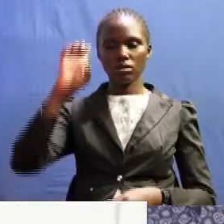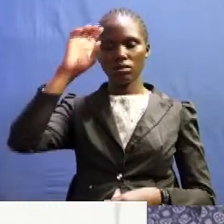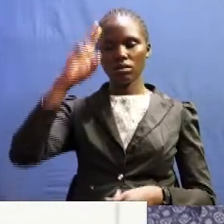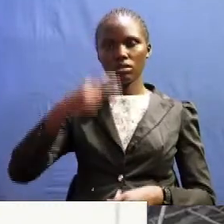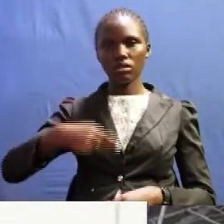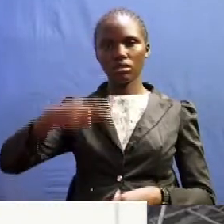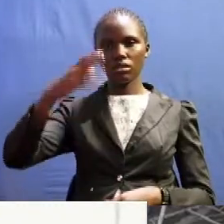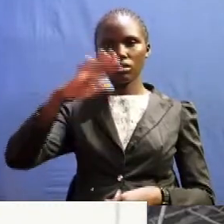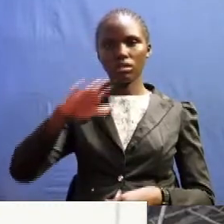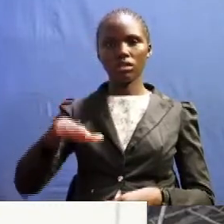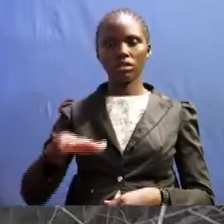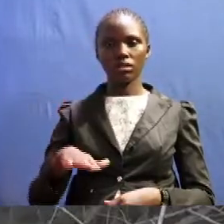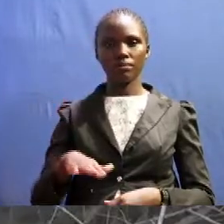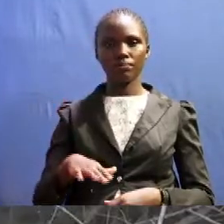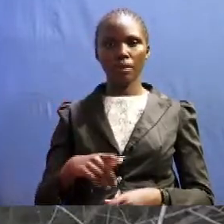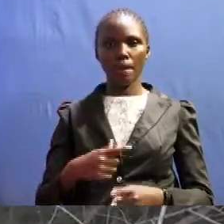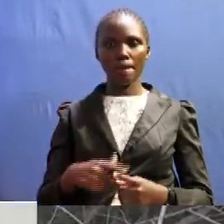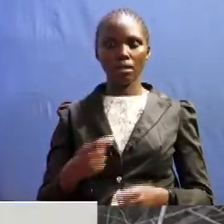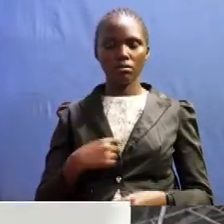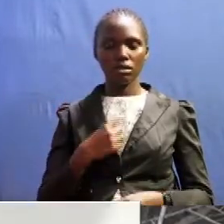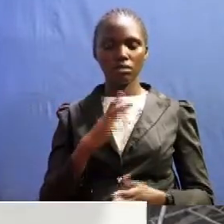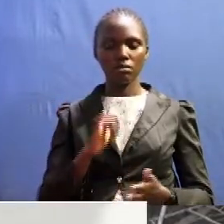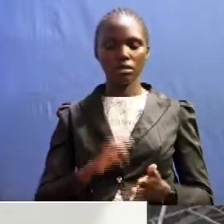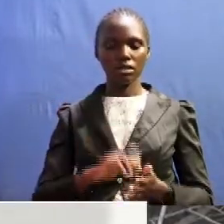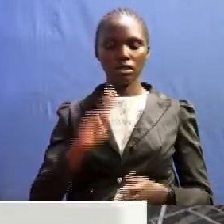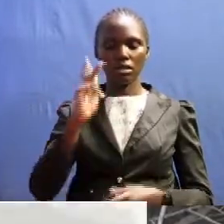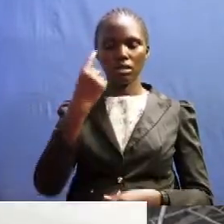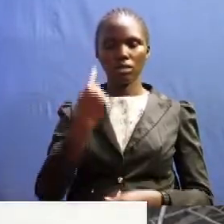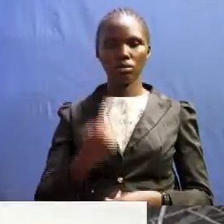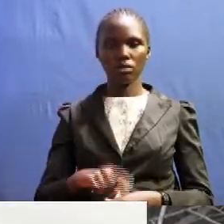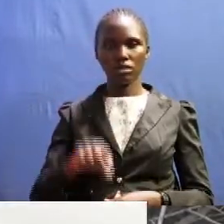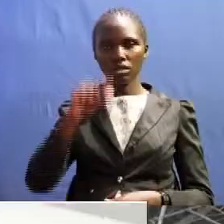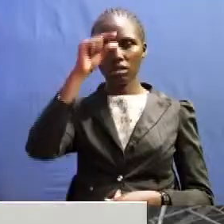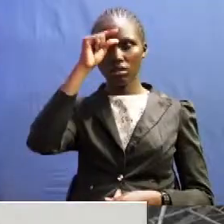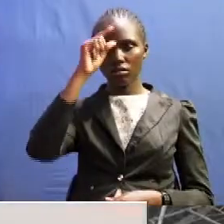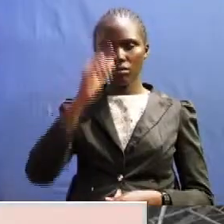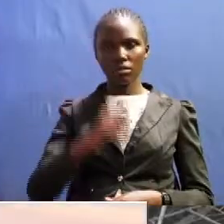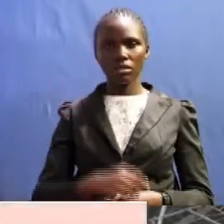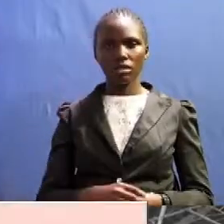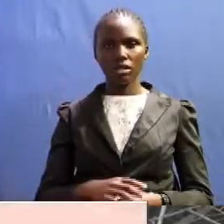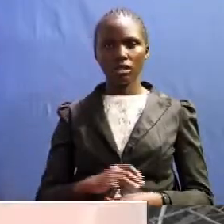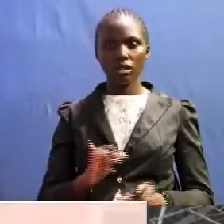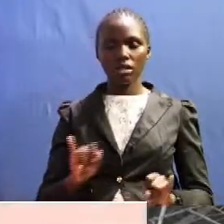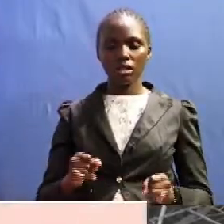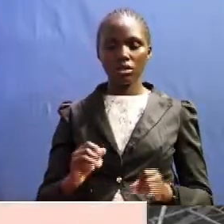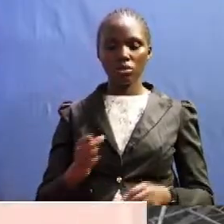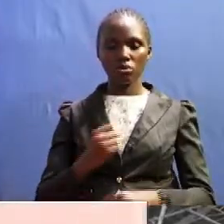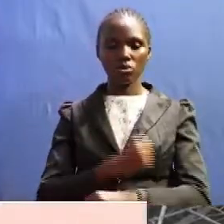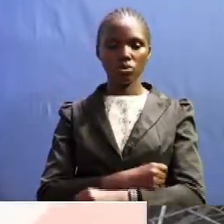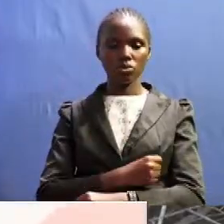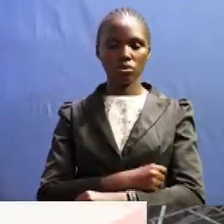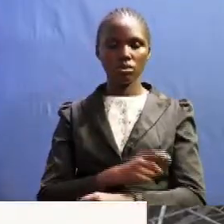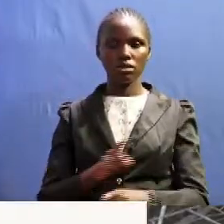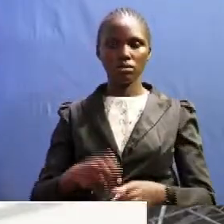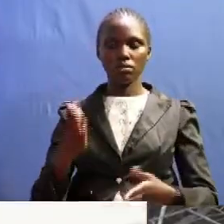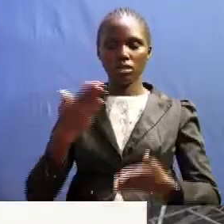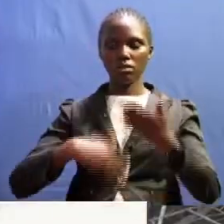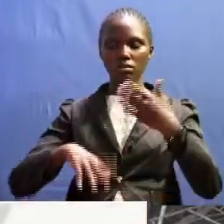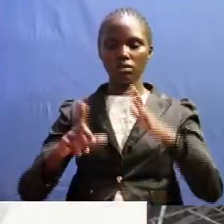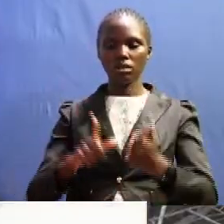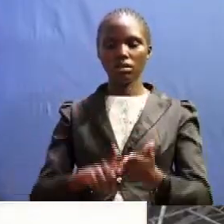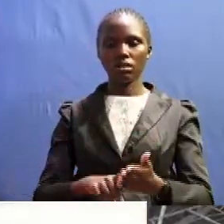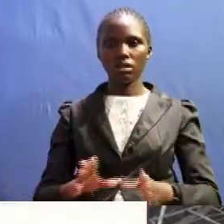in the country. Na nataka kusema as a Kenya Kwanza government, the model of the school, the university, it is in a